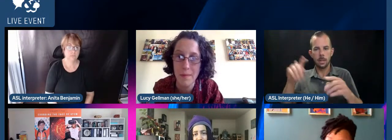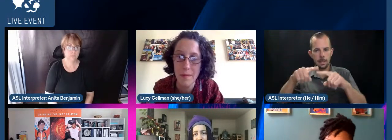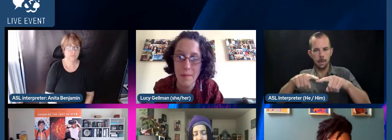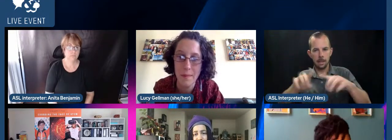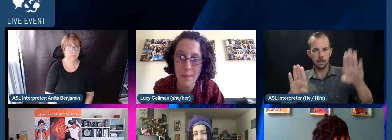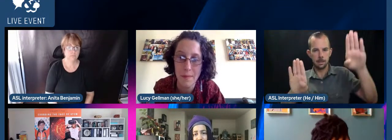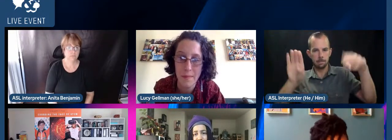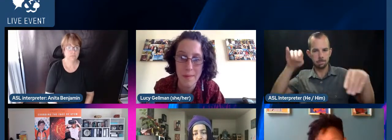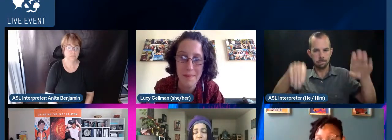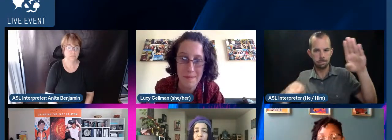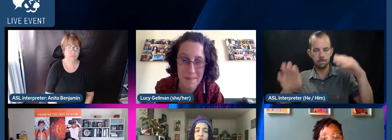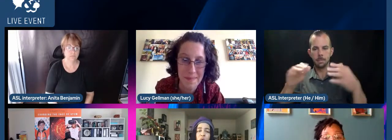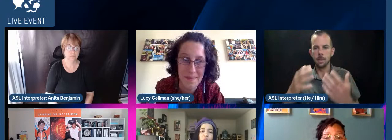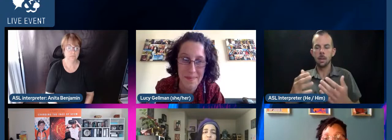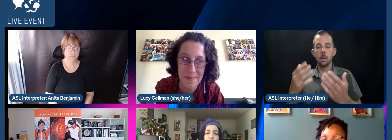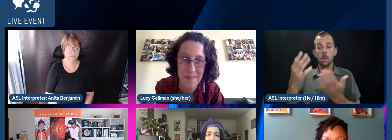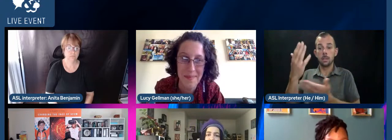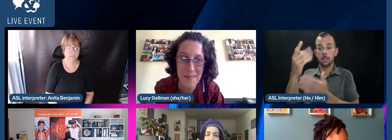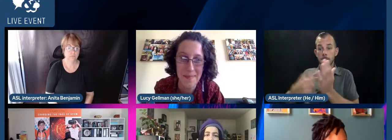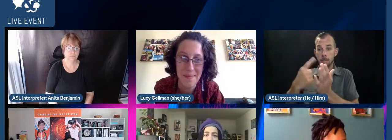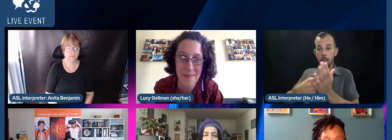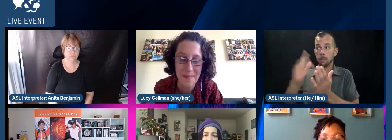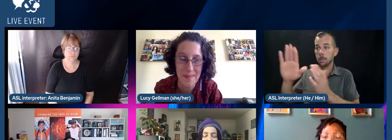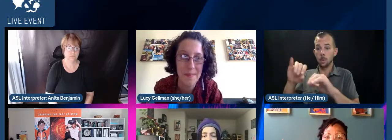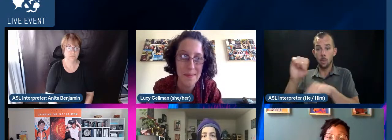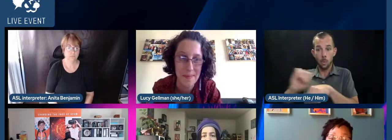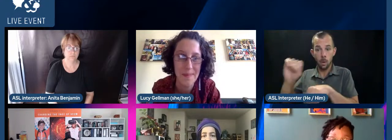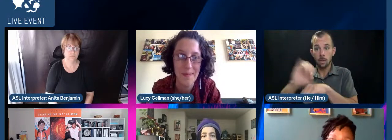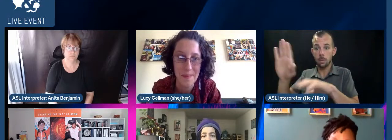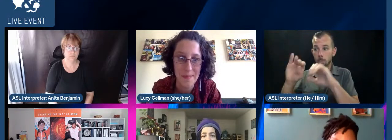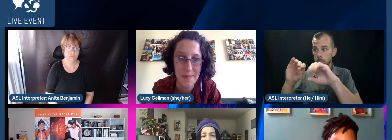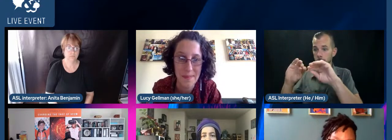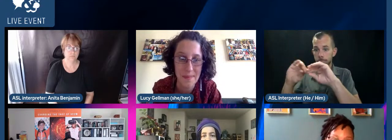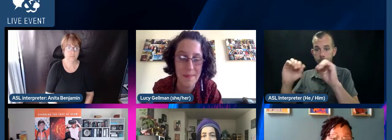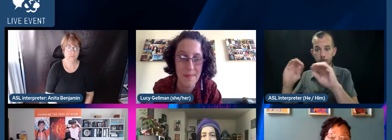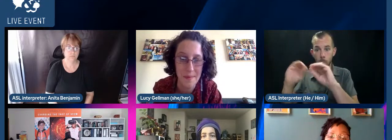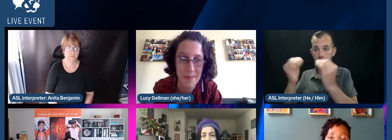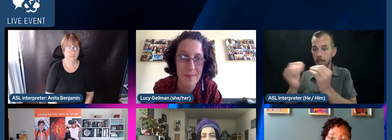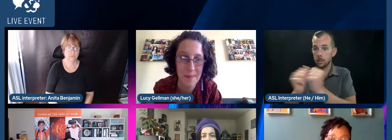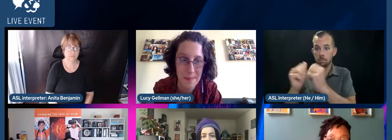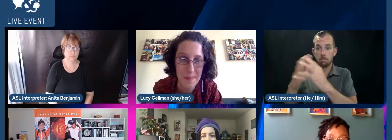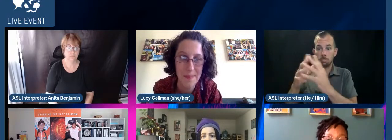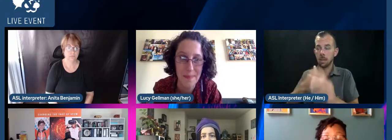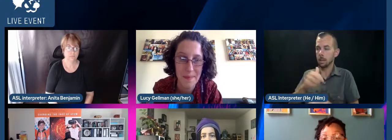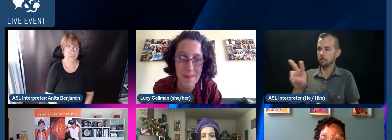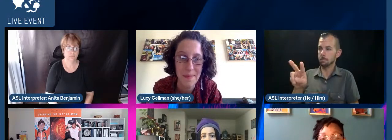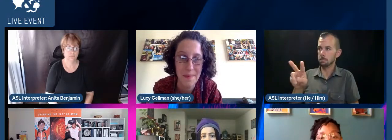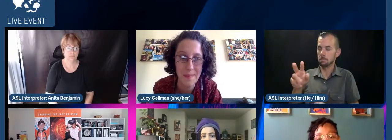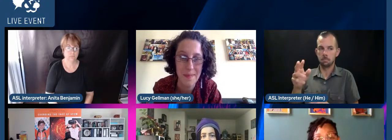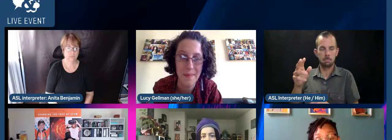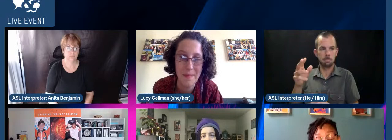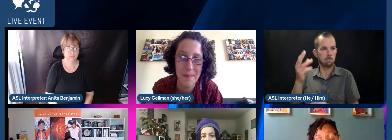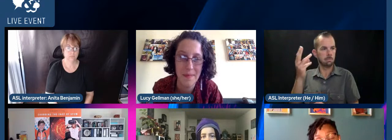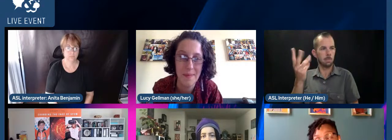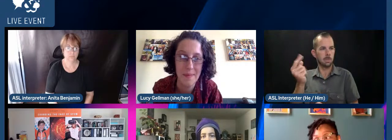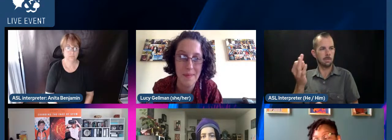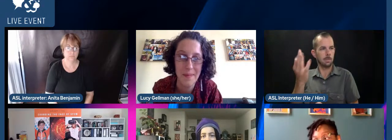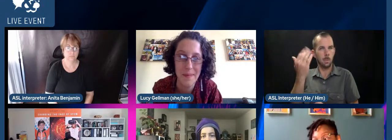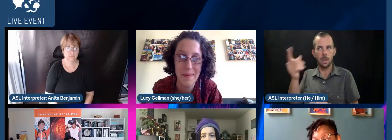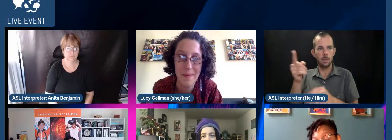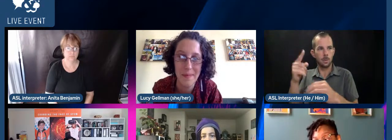don't know why y'all is fucking doing it. I don't know what made you think that, but thank you for doing it because here I am now doing something different and that's